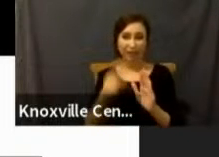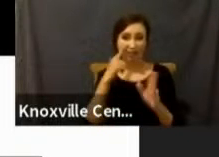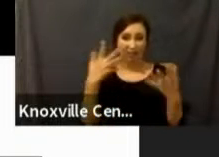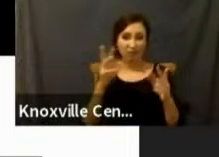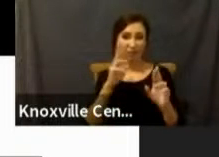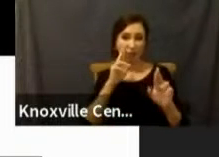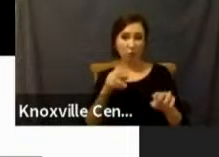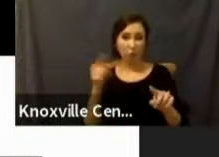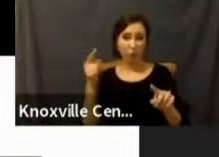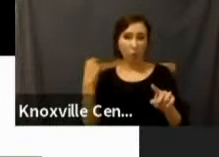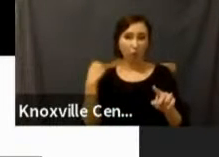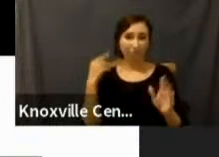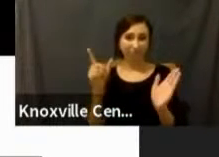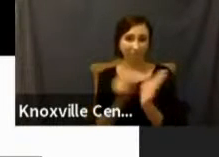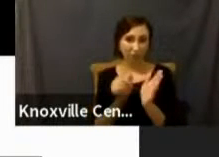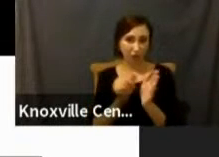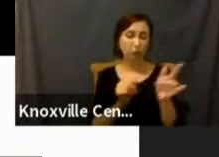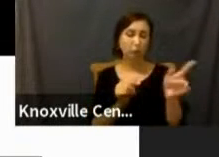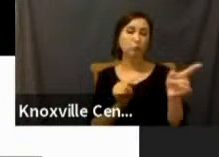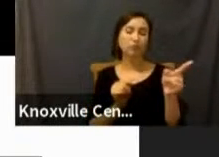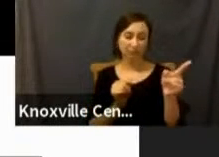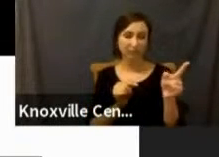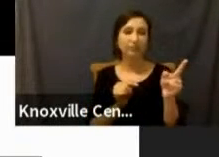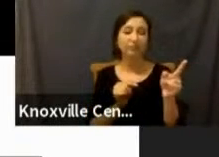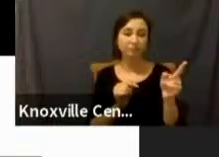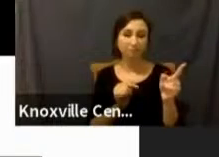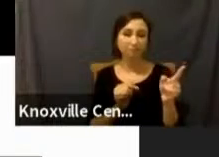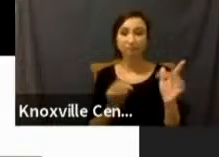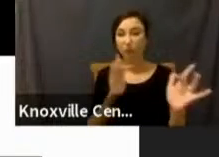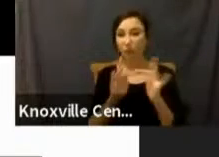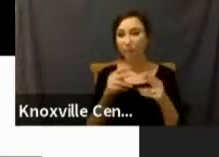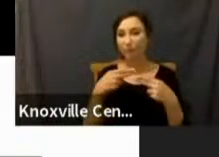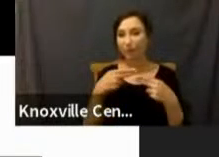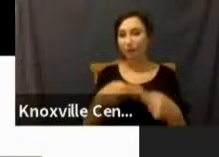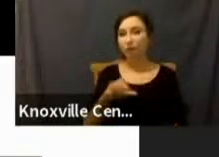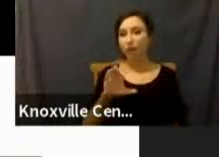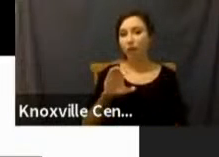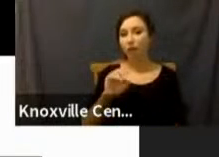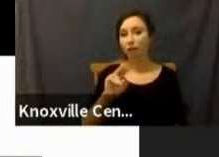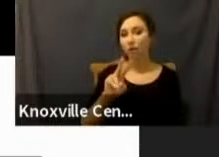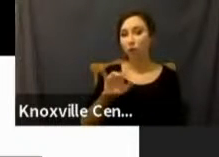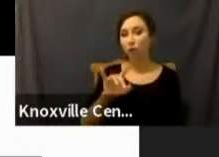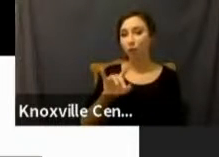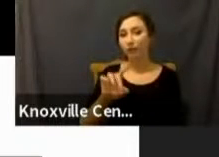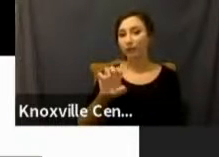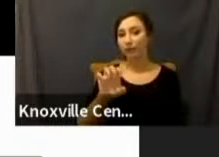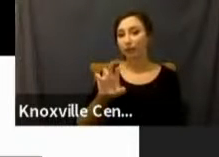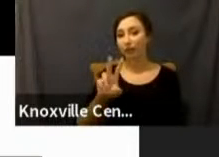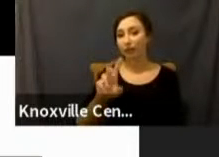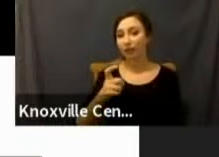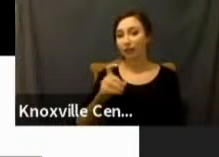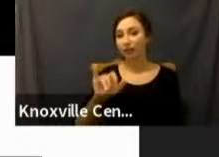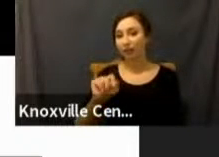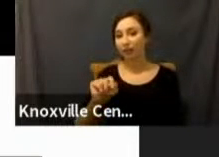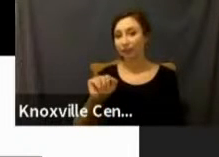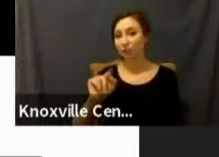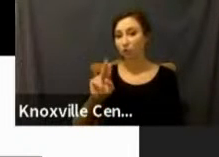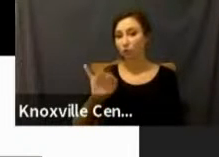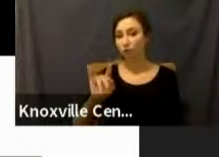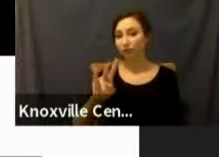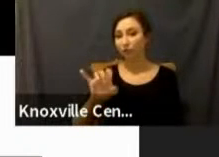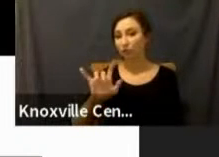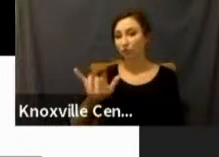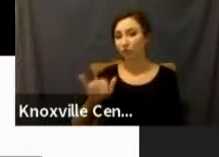in the news, but there's a website called COVID Exit Strategy that looks at new cases per